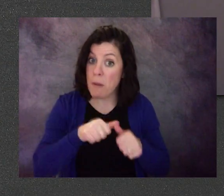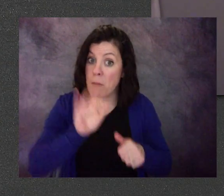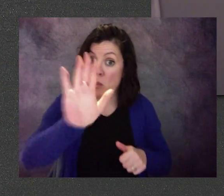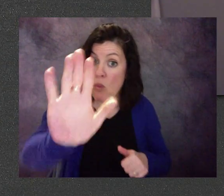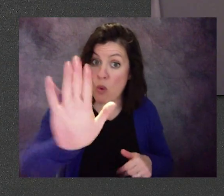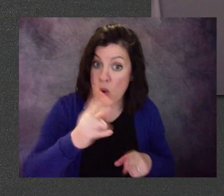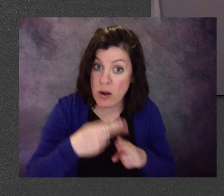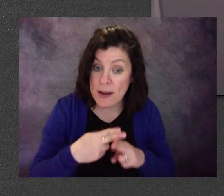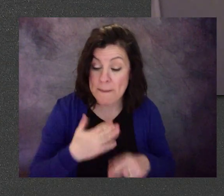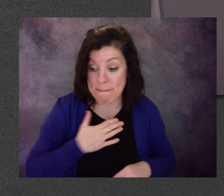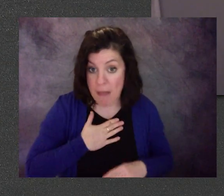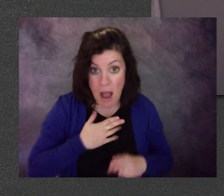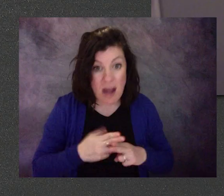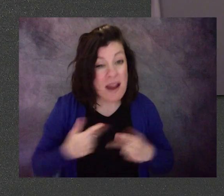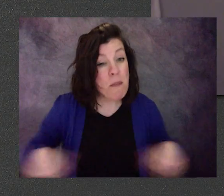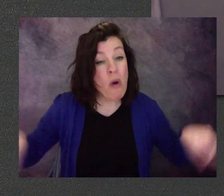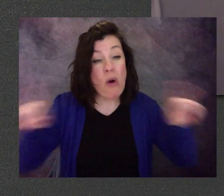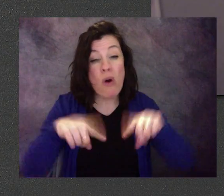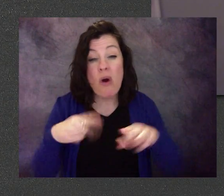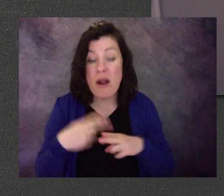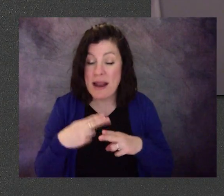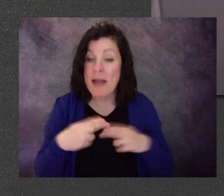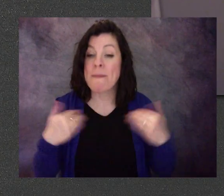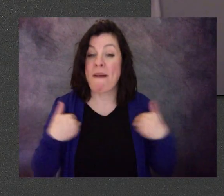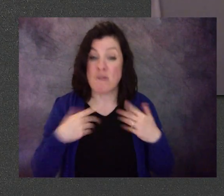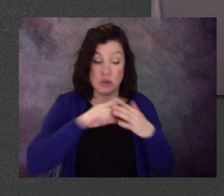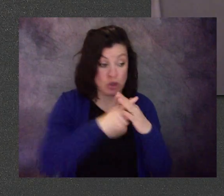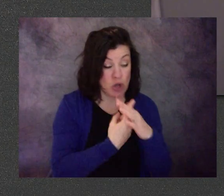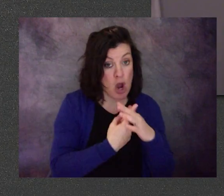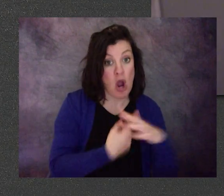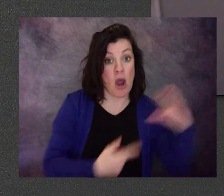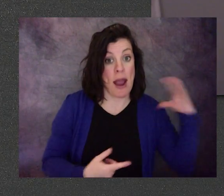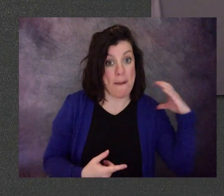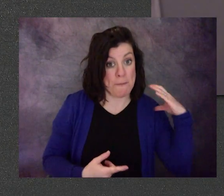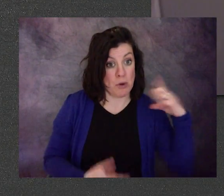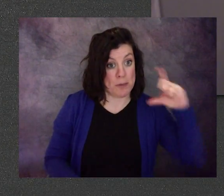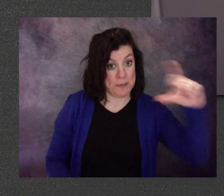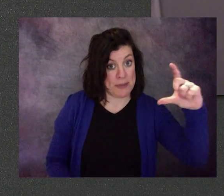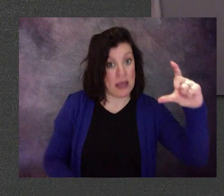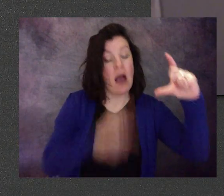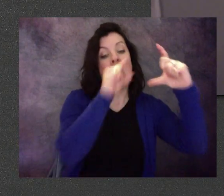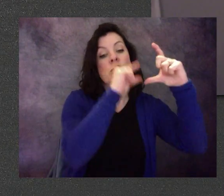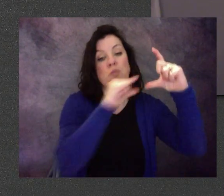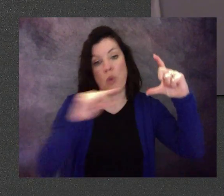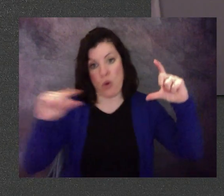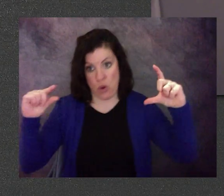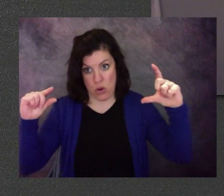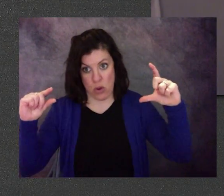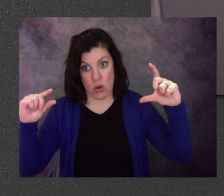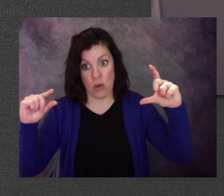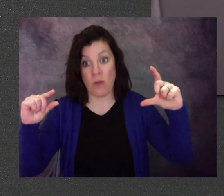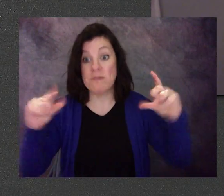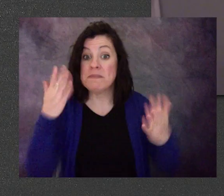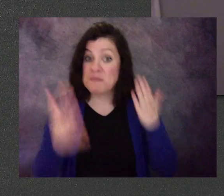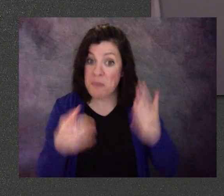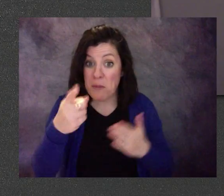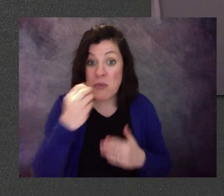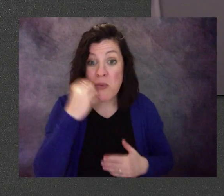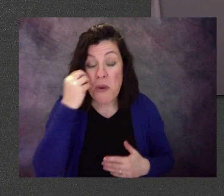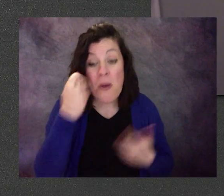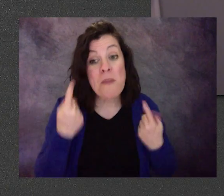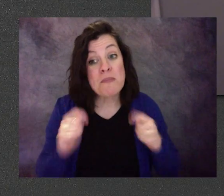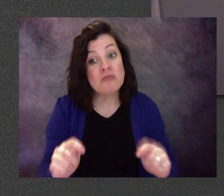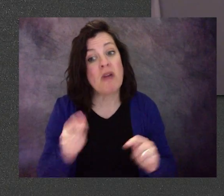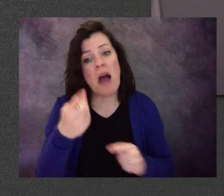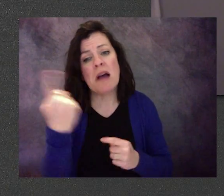letter to start, and the rest of your name is all lowercase letters. I want you to give this a try at home. Find some paper and